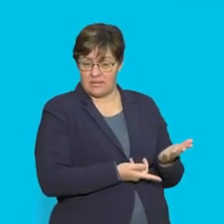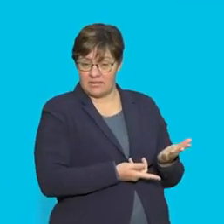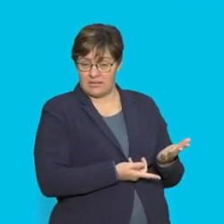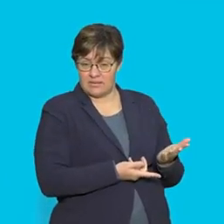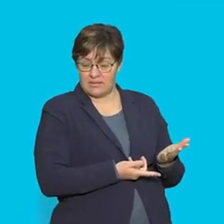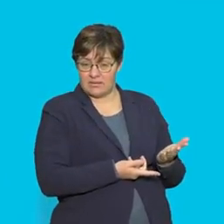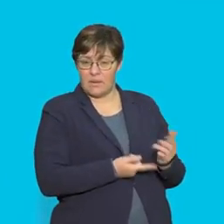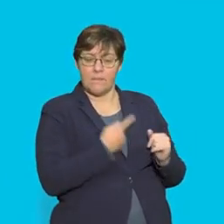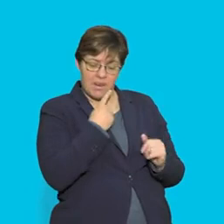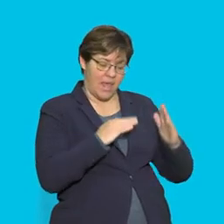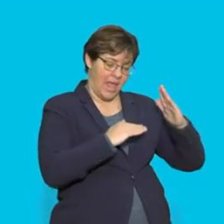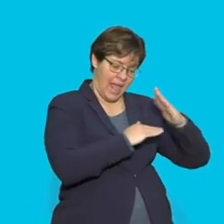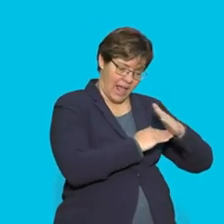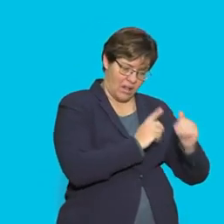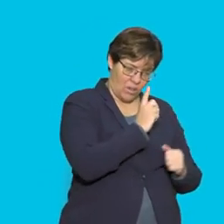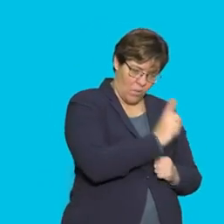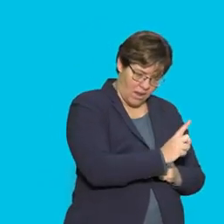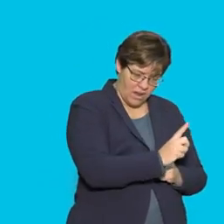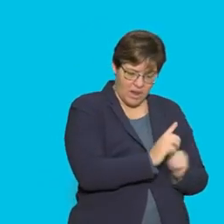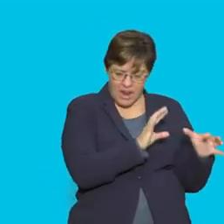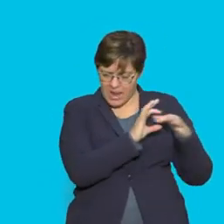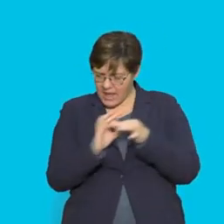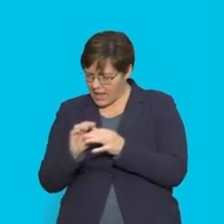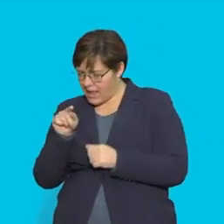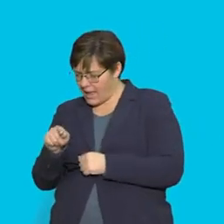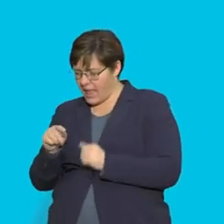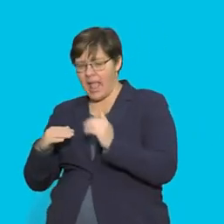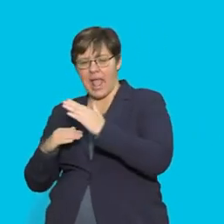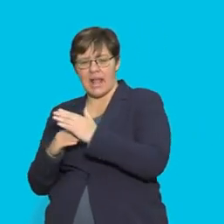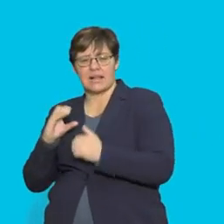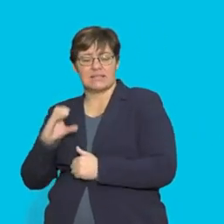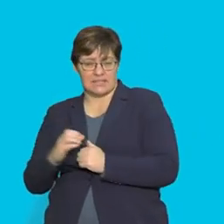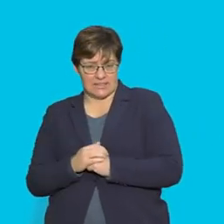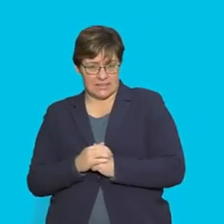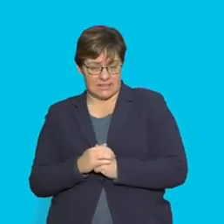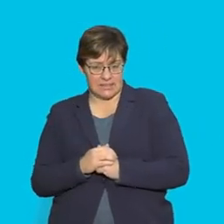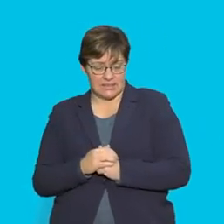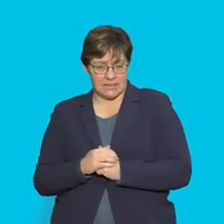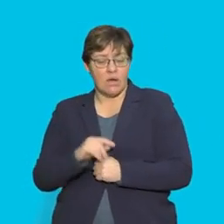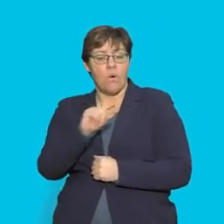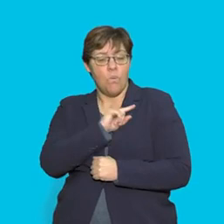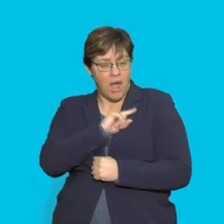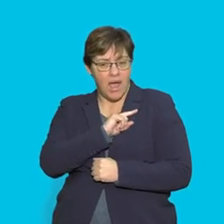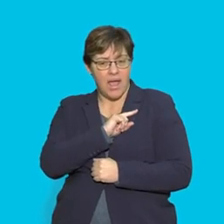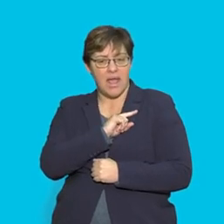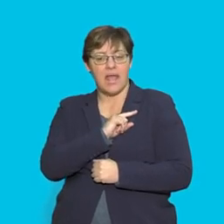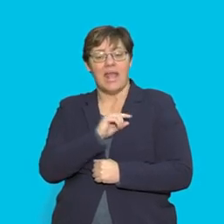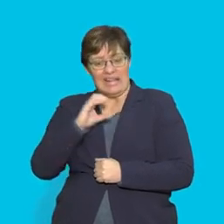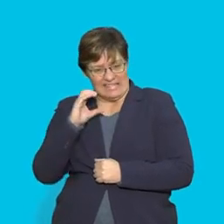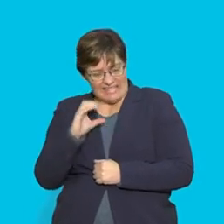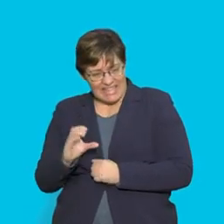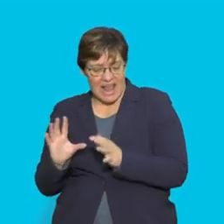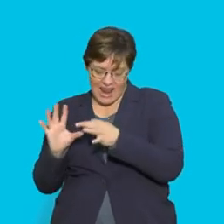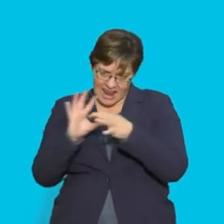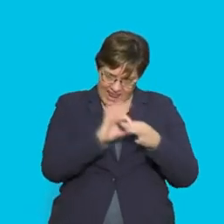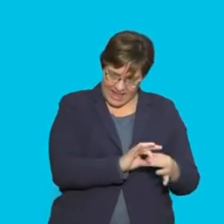angle 1 with maybe angle C, right? Because at the end, I know that angle C is linked